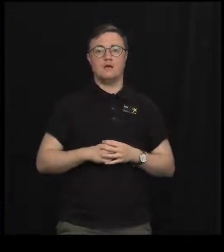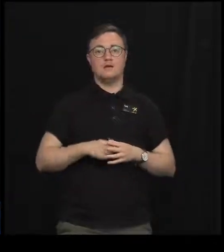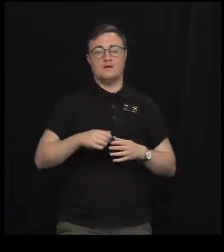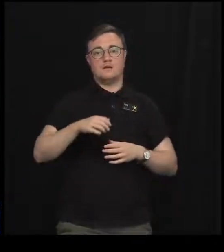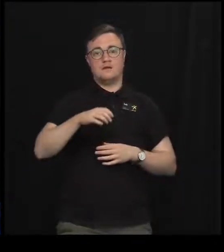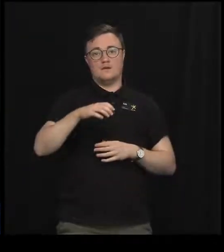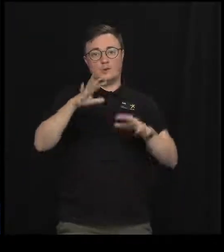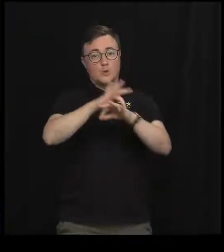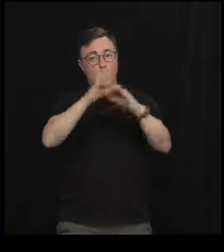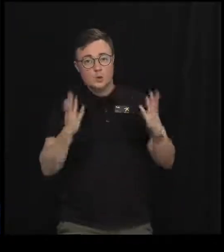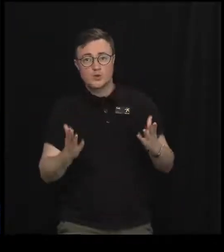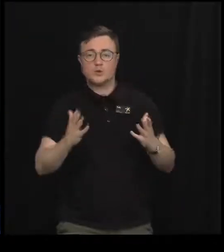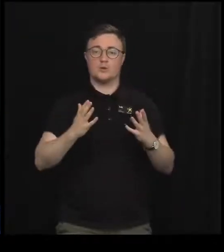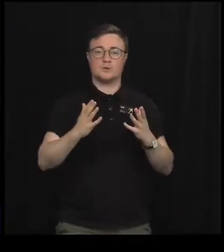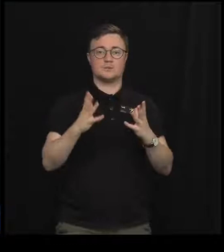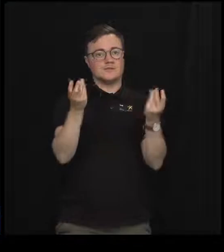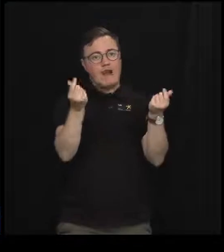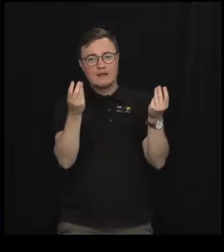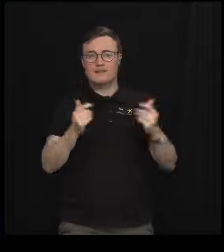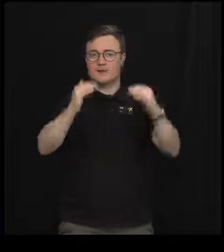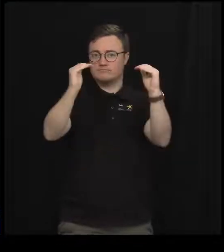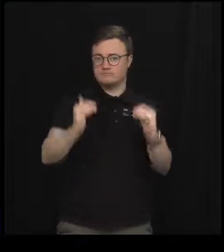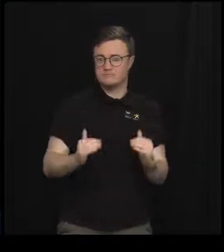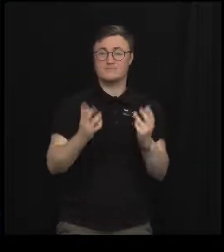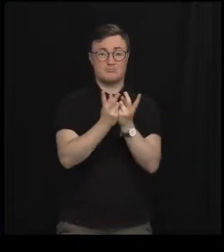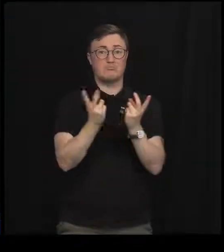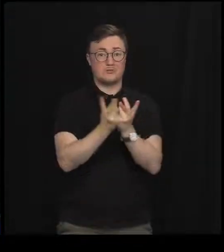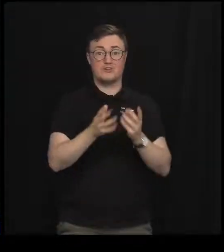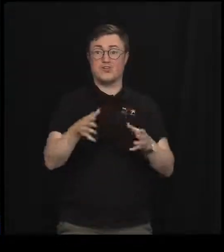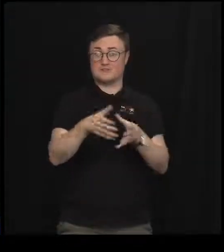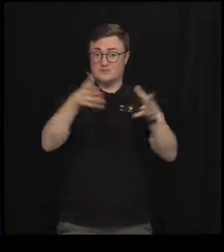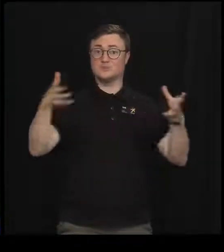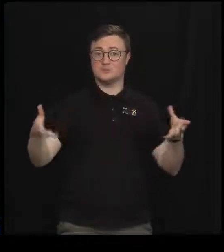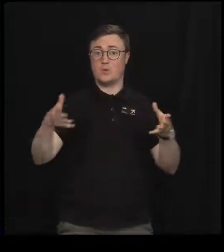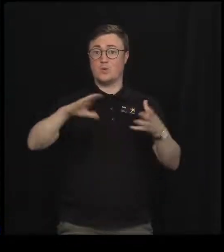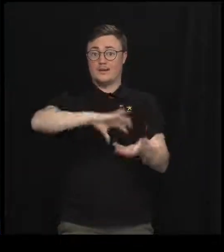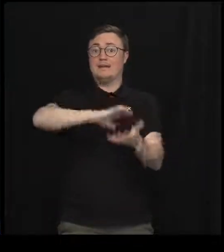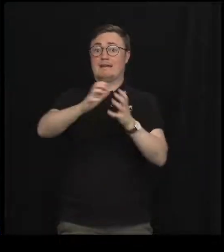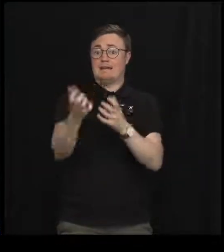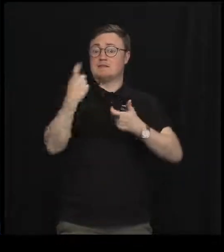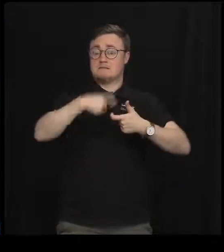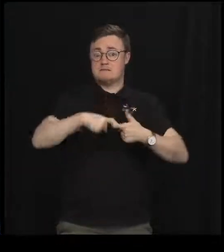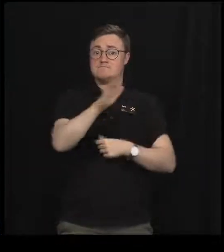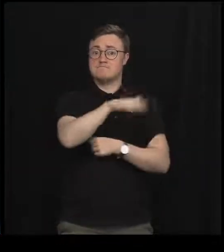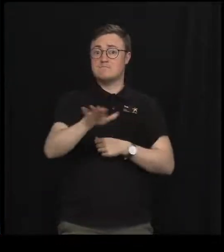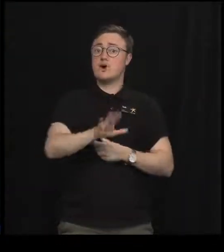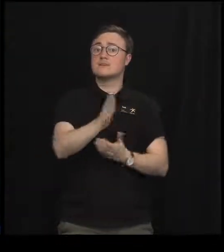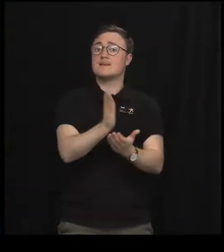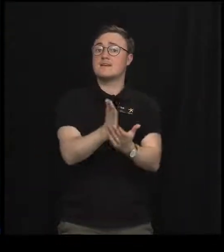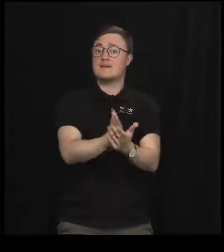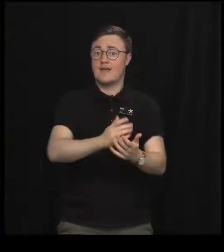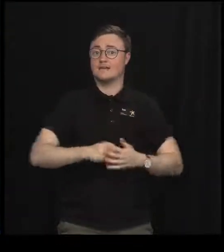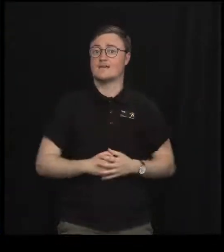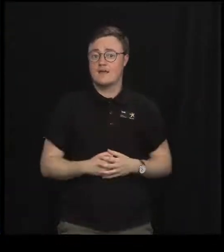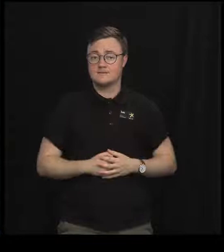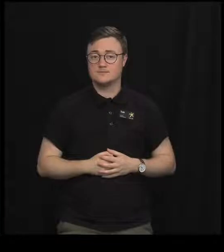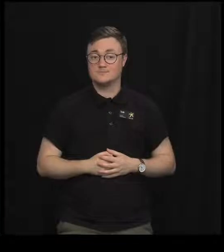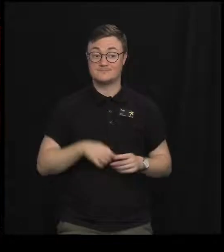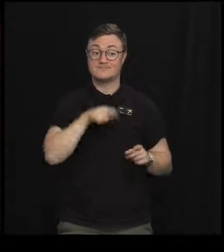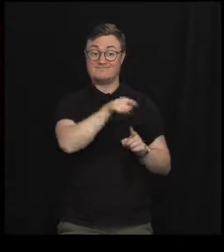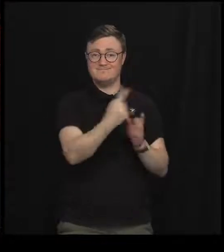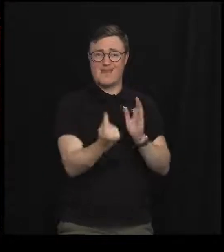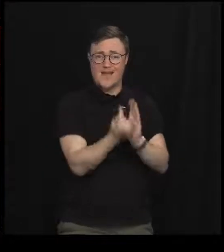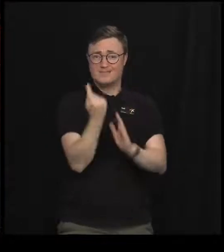we've seen a big pandemic crisis for children's rights, if you will. And then on top of the